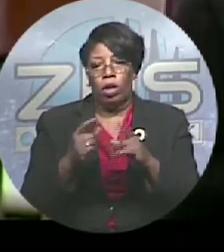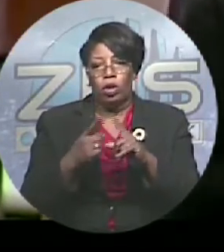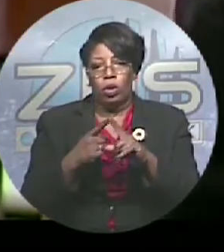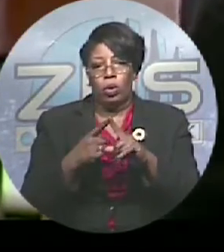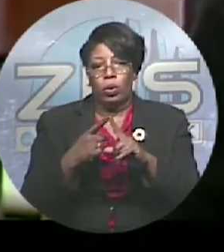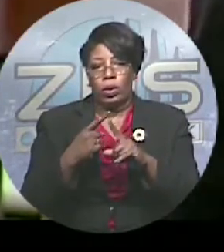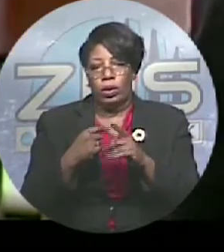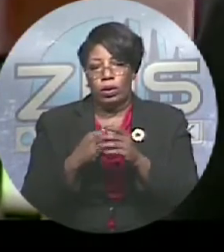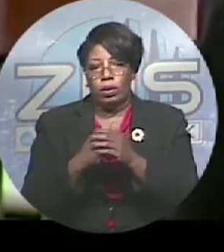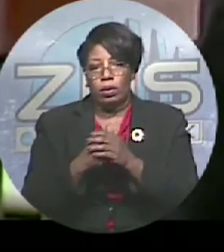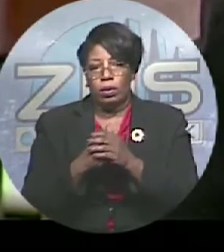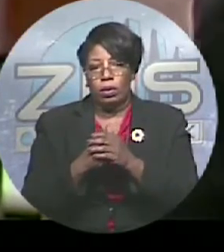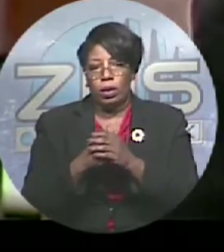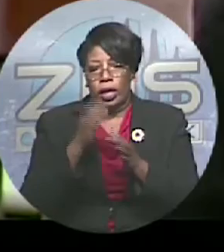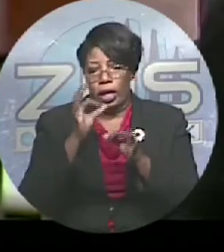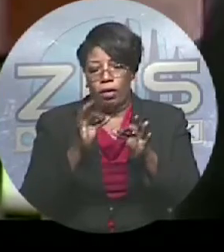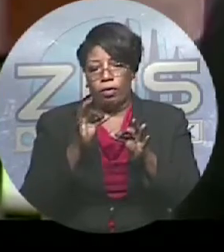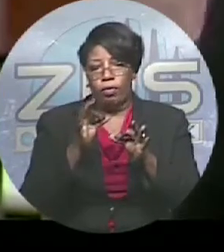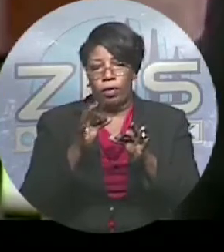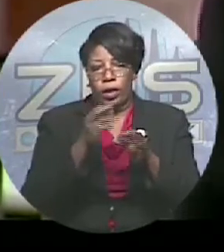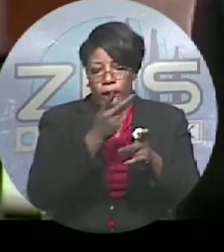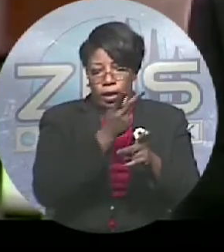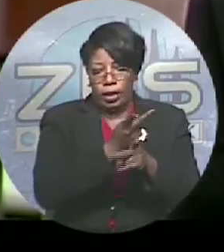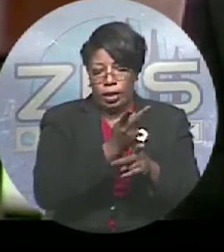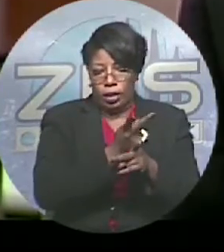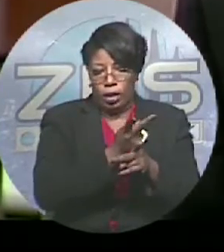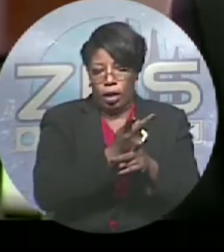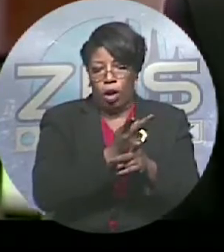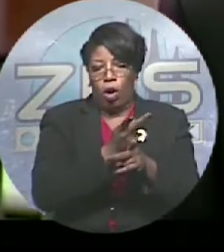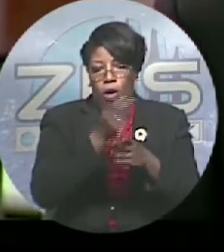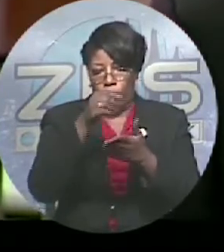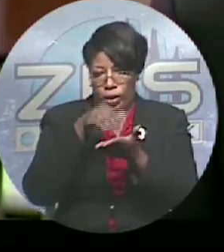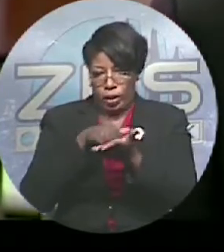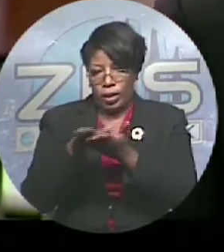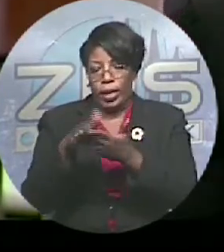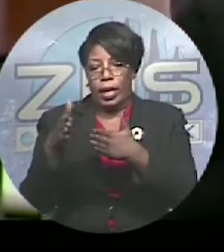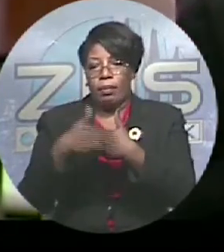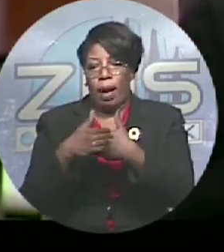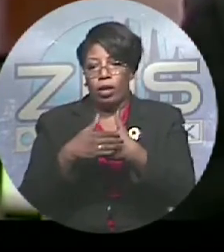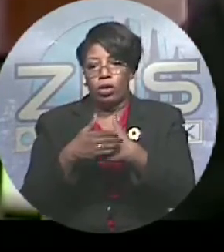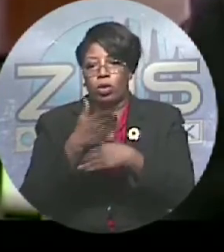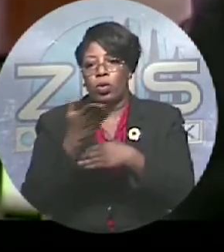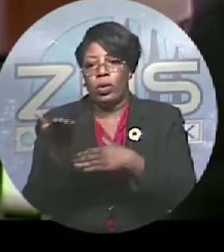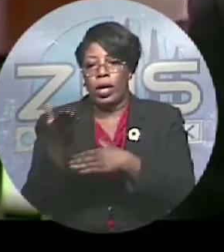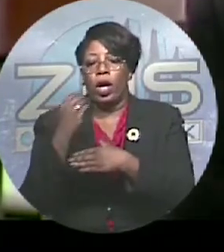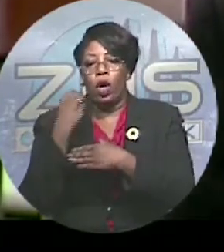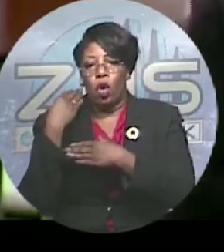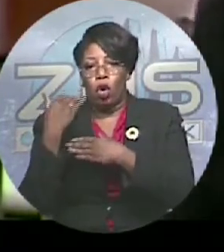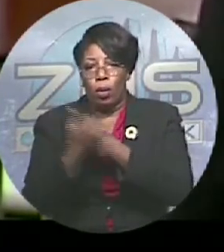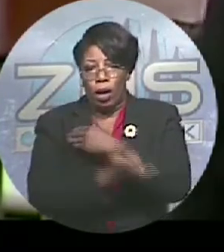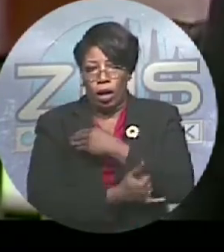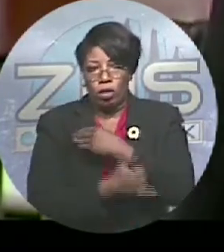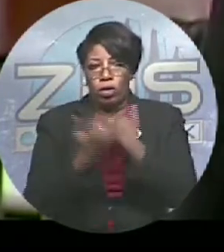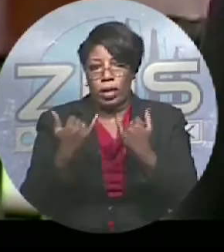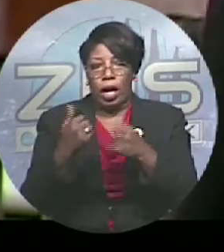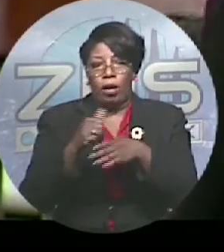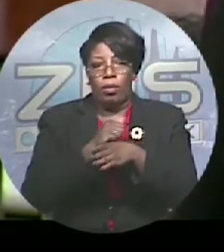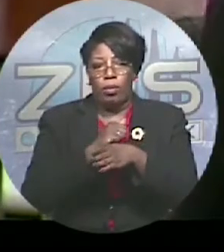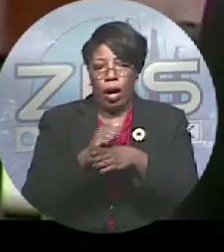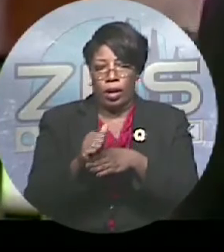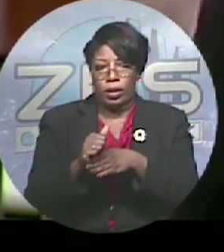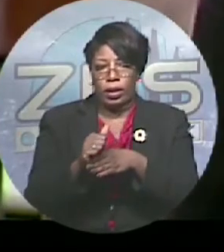not they can be, I can hold them, whether they can be repatriated to their home country, as opposed to the practice, which has